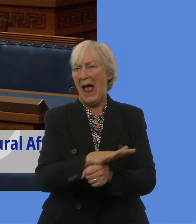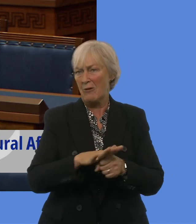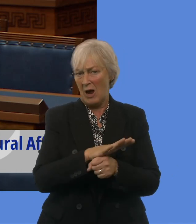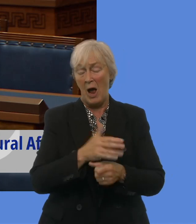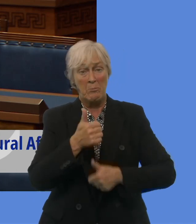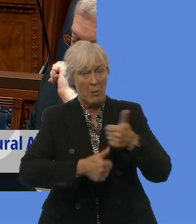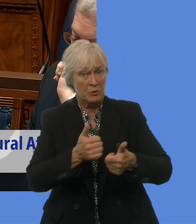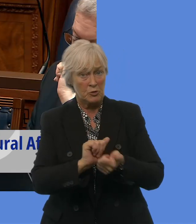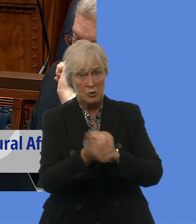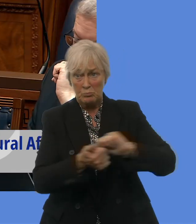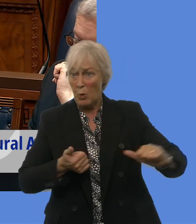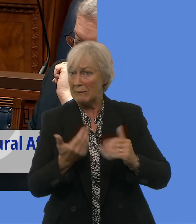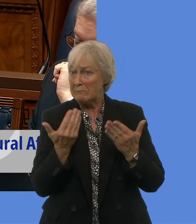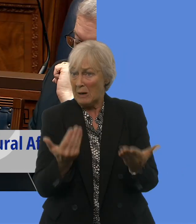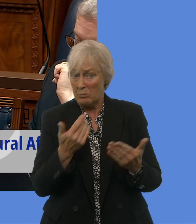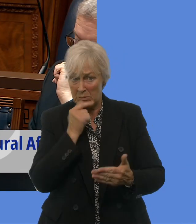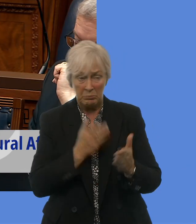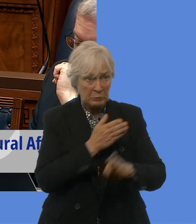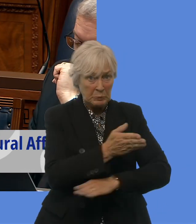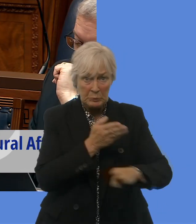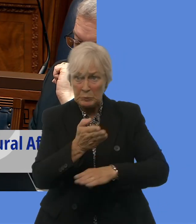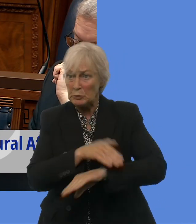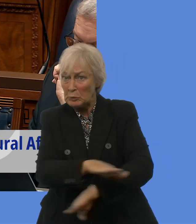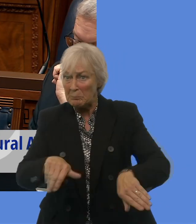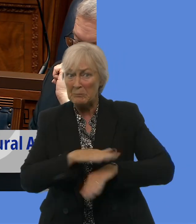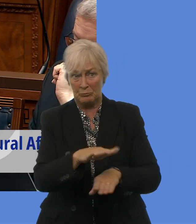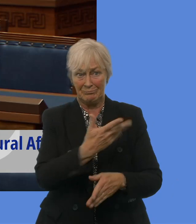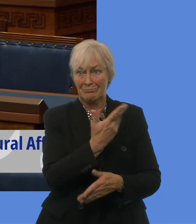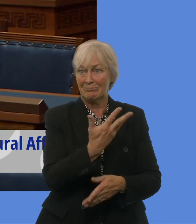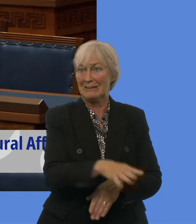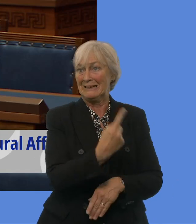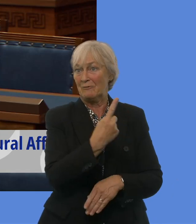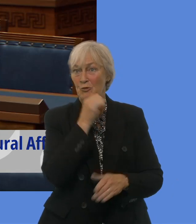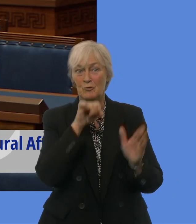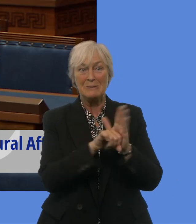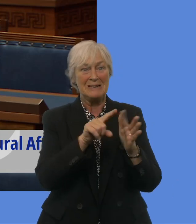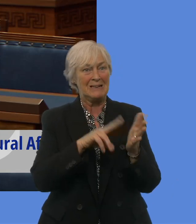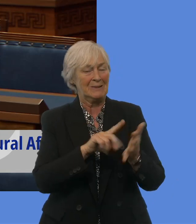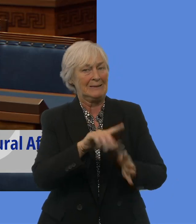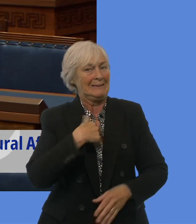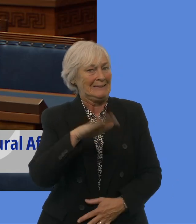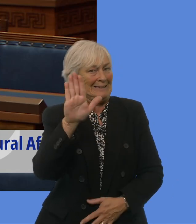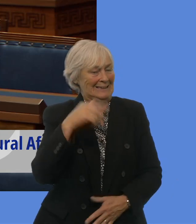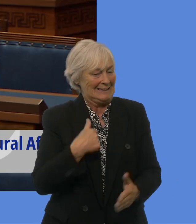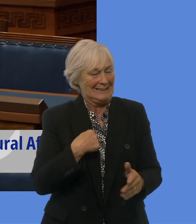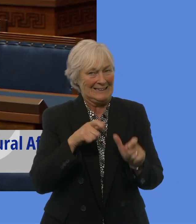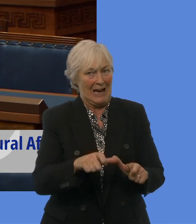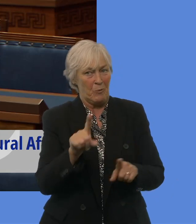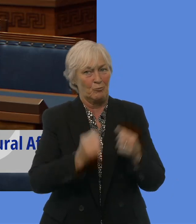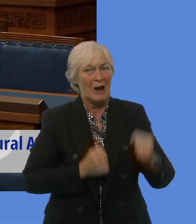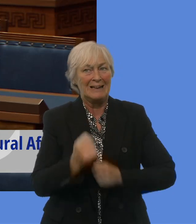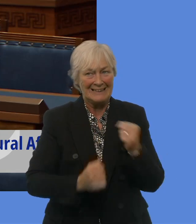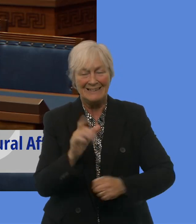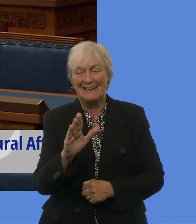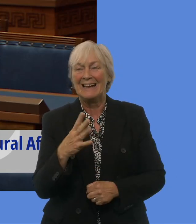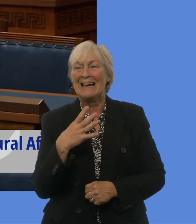sport that people are undertaking. I undertook it at Christmas Eve, and I think I'll stick to the running. That's my focus. But what we need to do